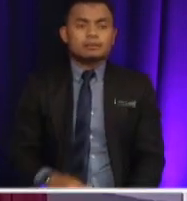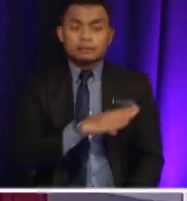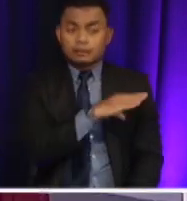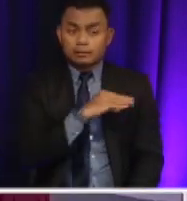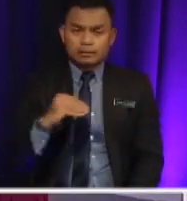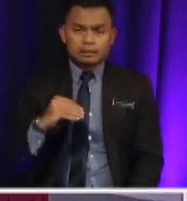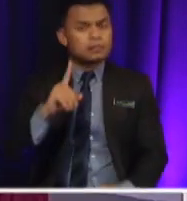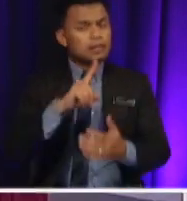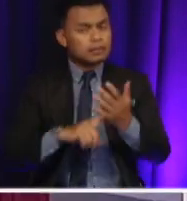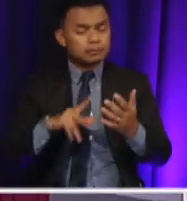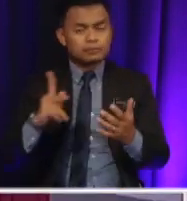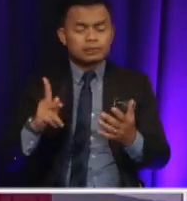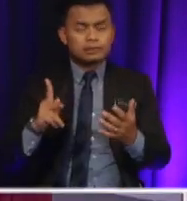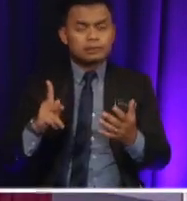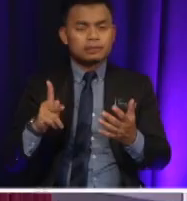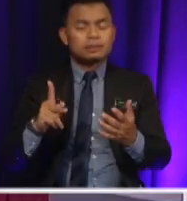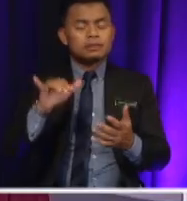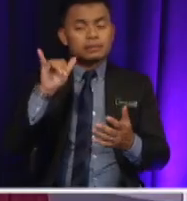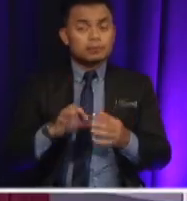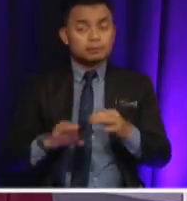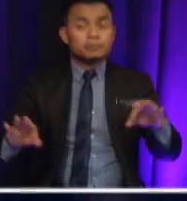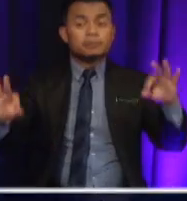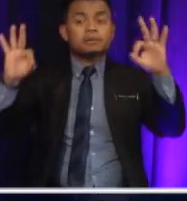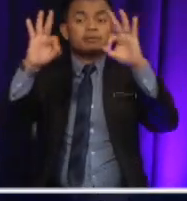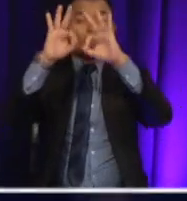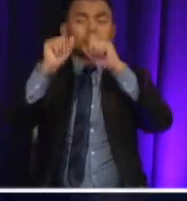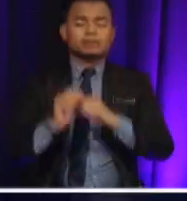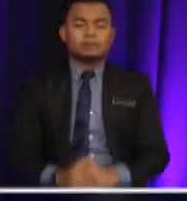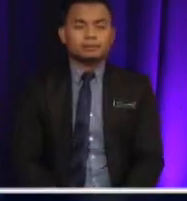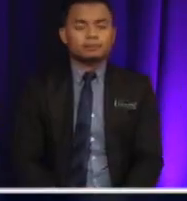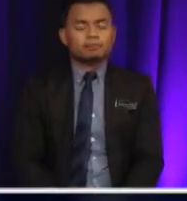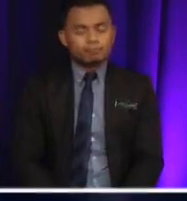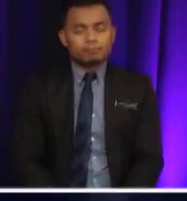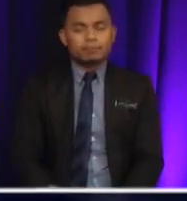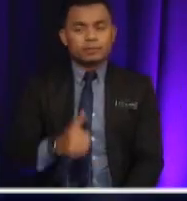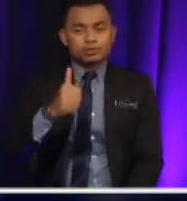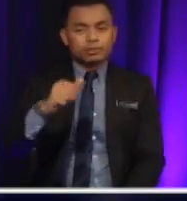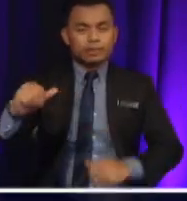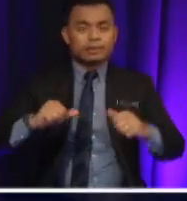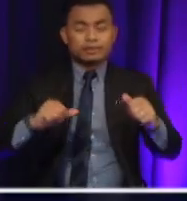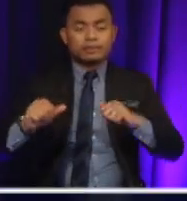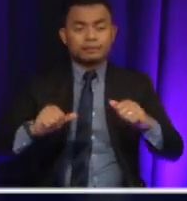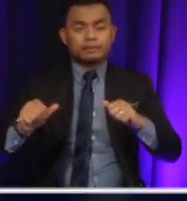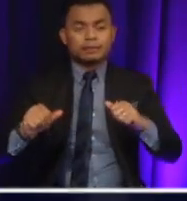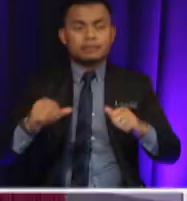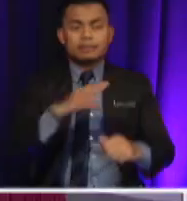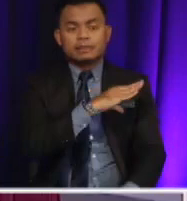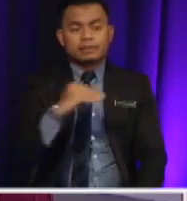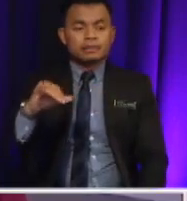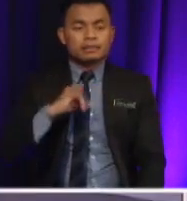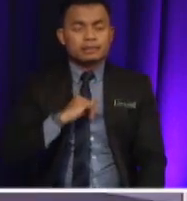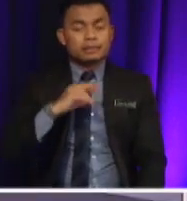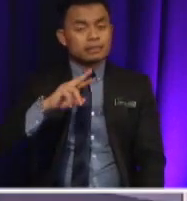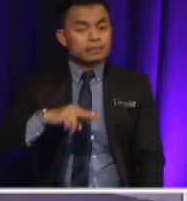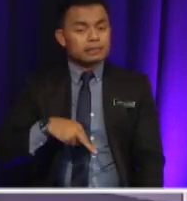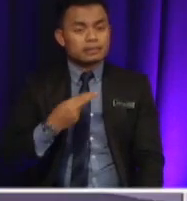is important in my life? All right. All right, okay, and we did very good few activities, and I think your